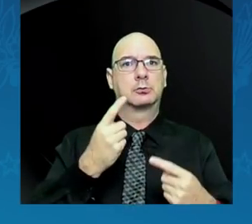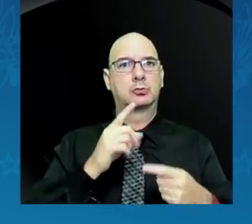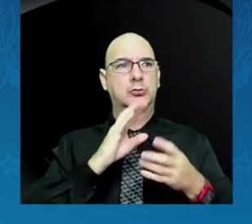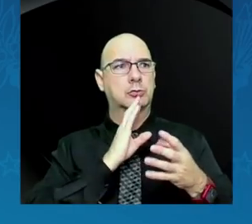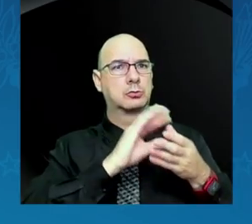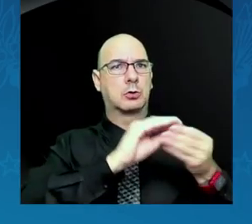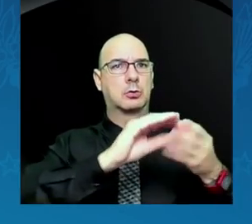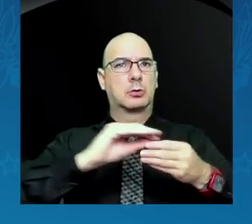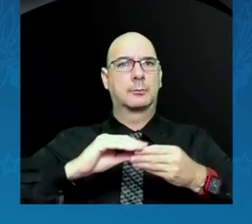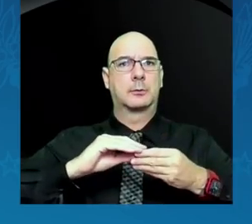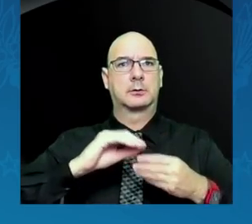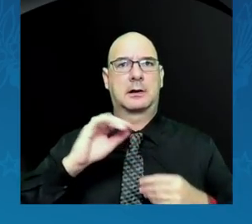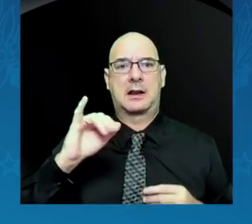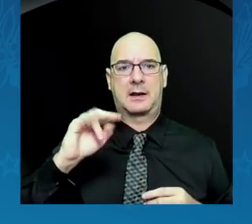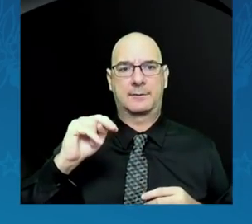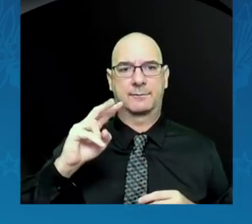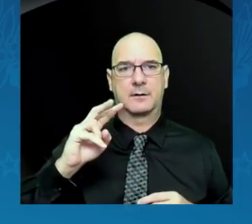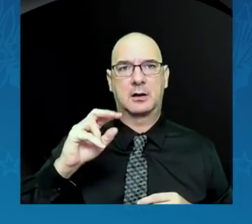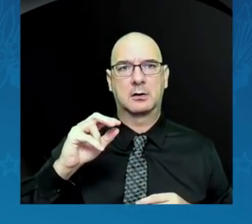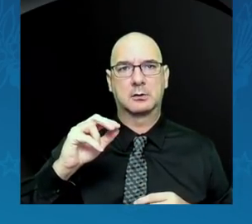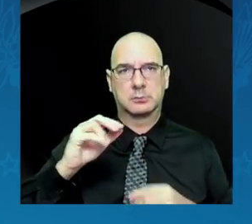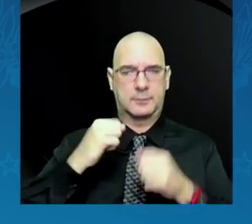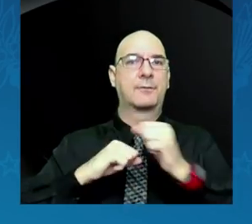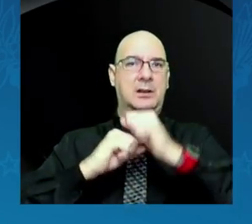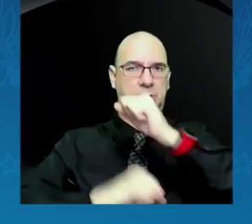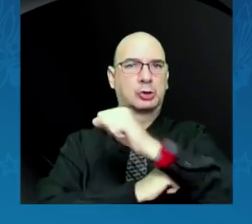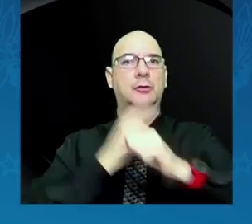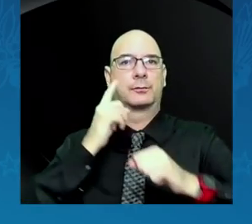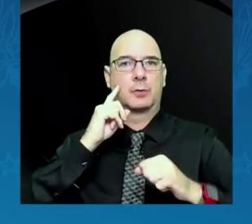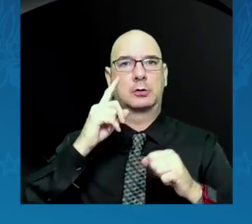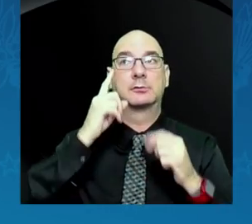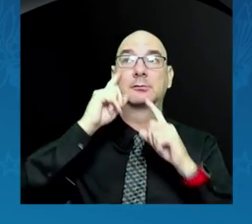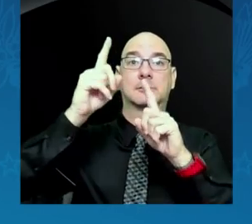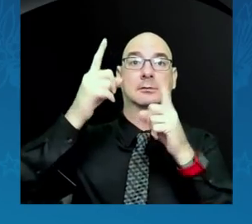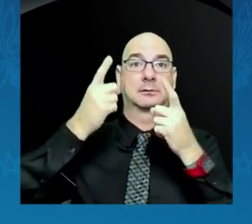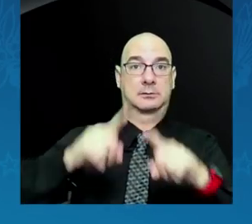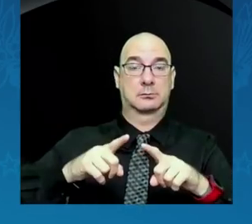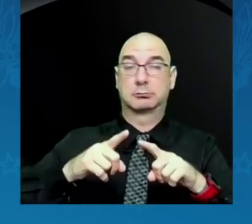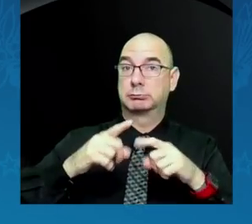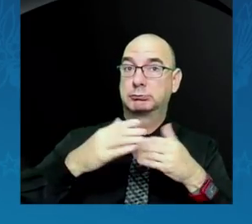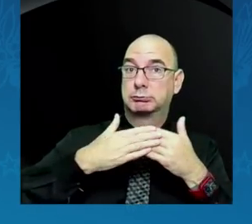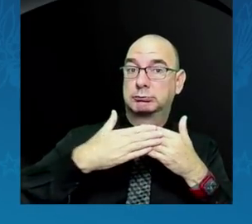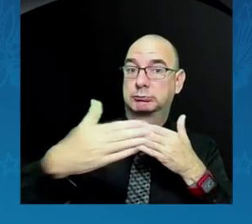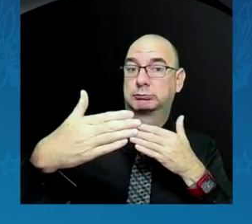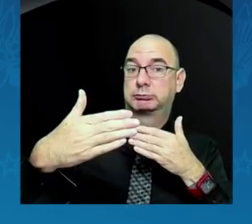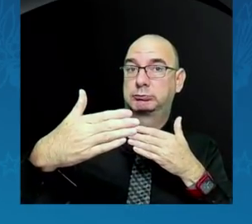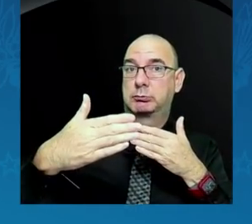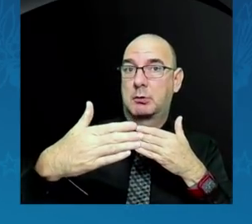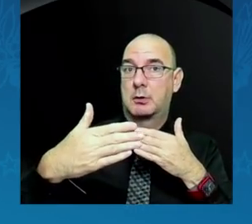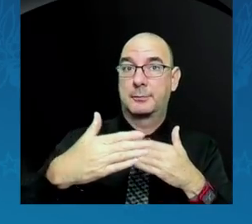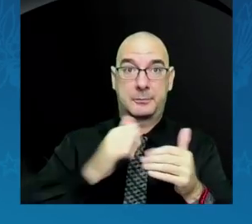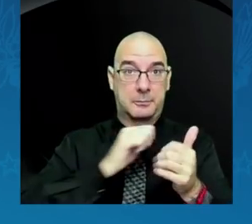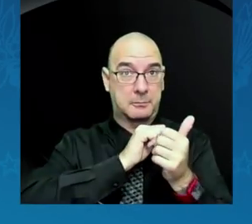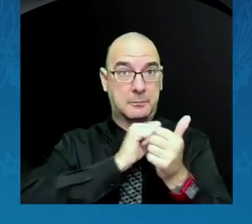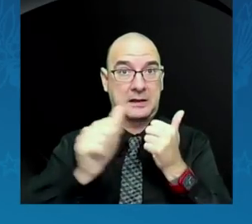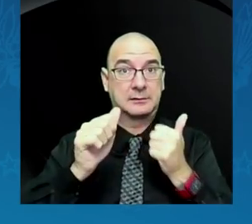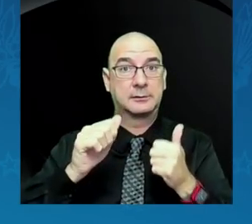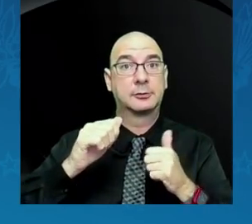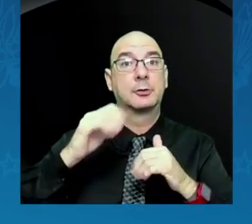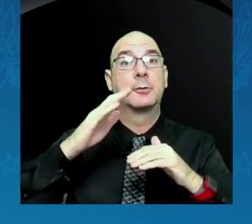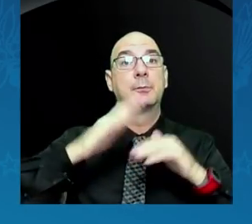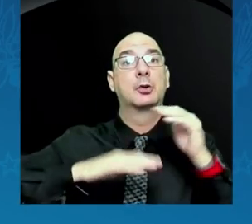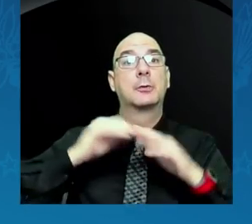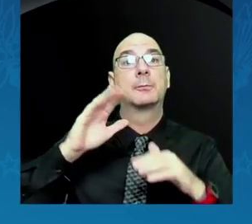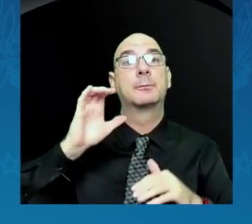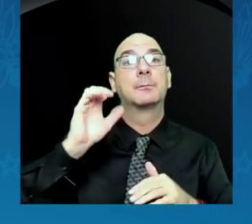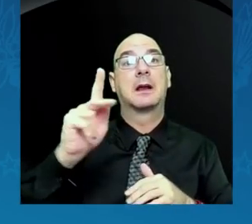happened. So moving forward, the next step is to pass our Build Back Better agenda, which again is going to be about delivering